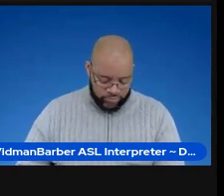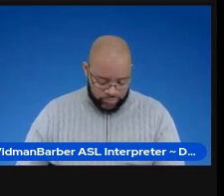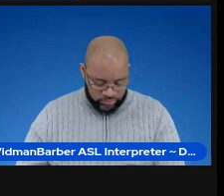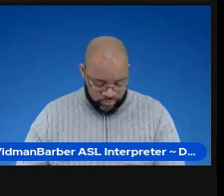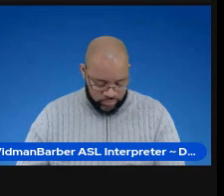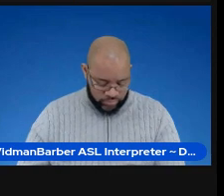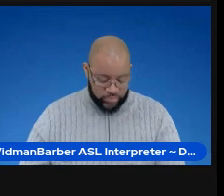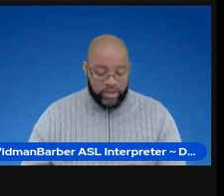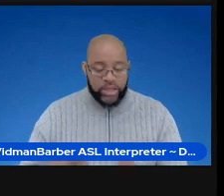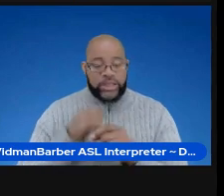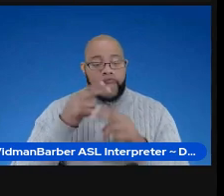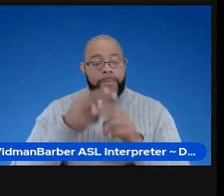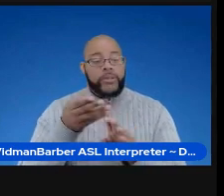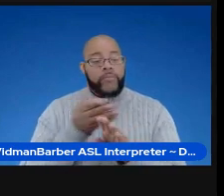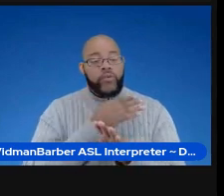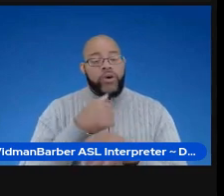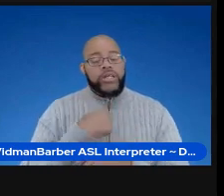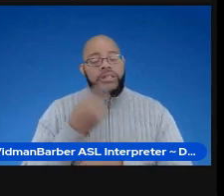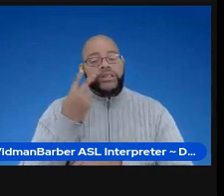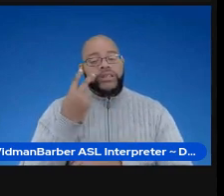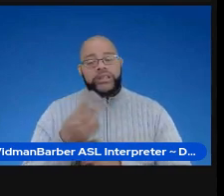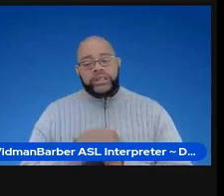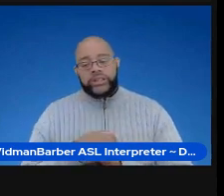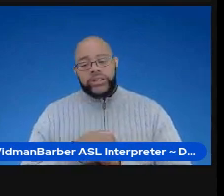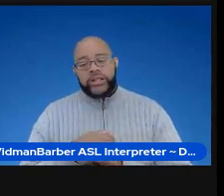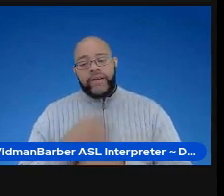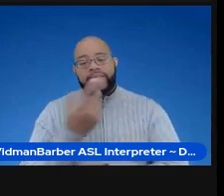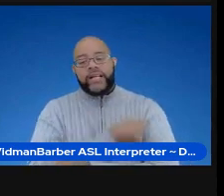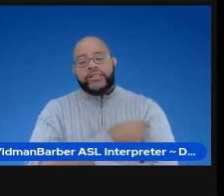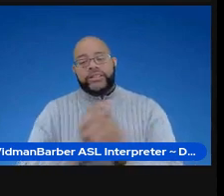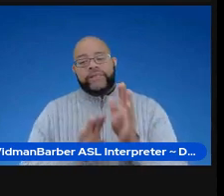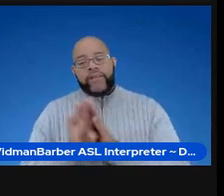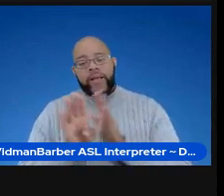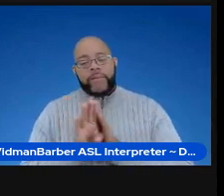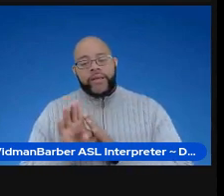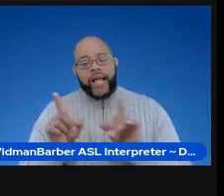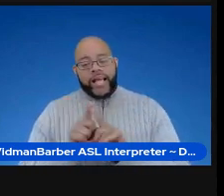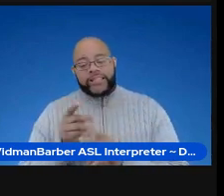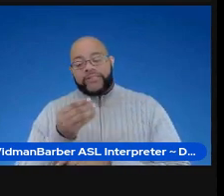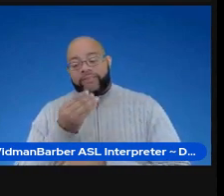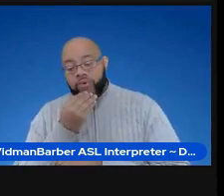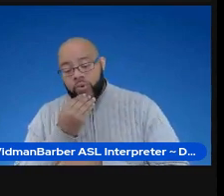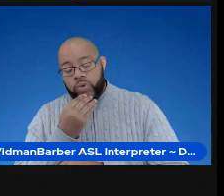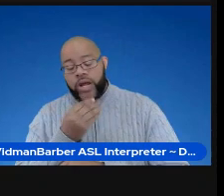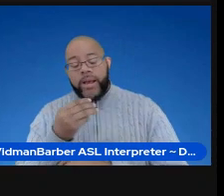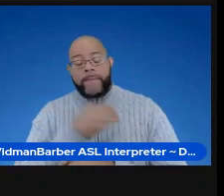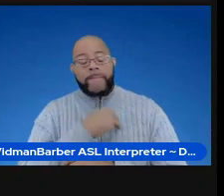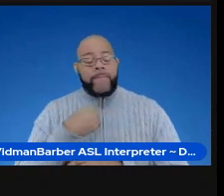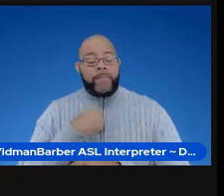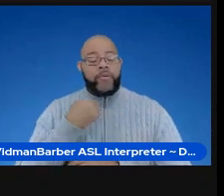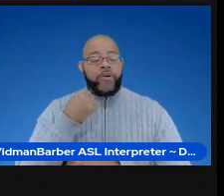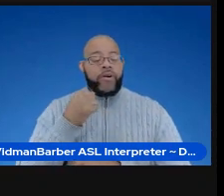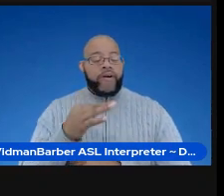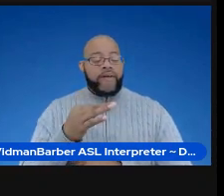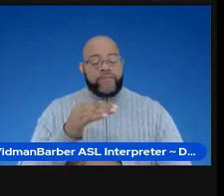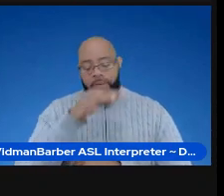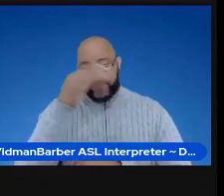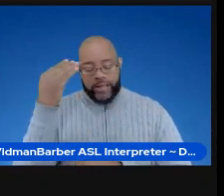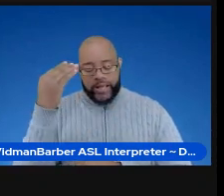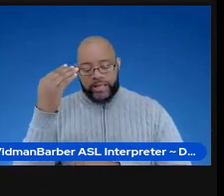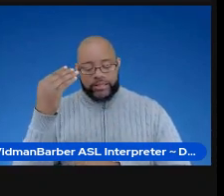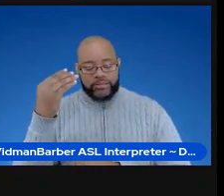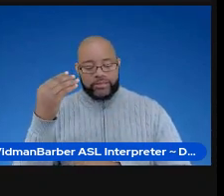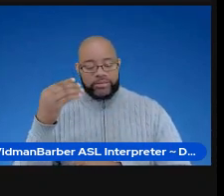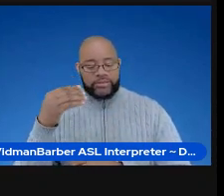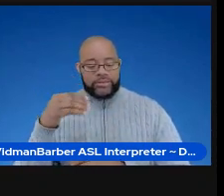As I mentioned earlier, I see vaccine development as food, and as members of the Black and ethnic